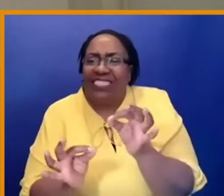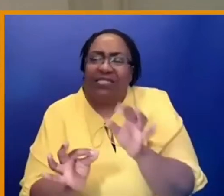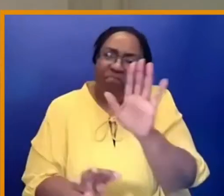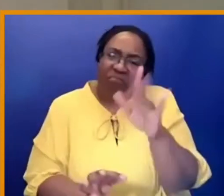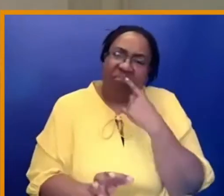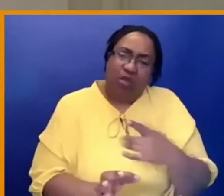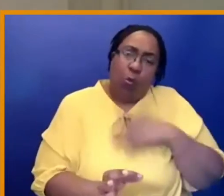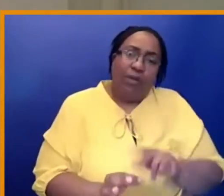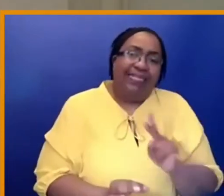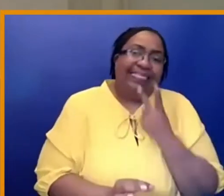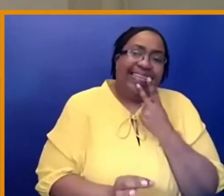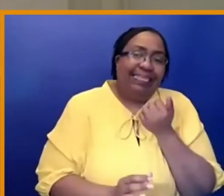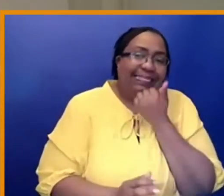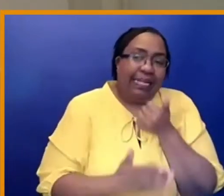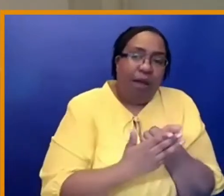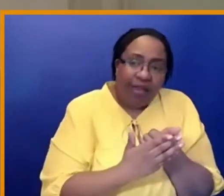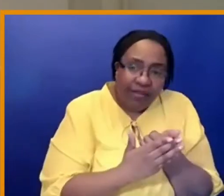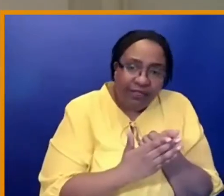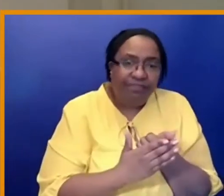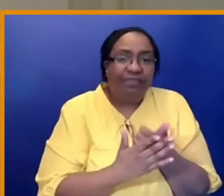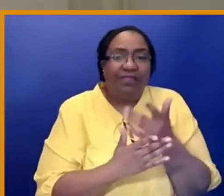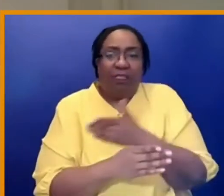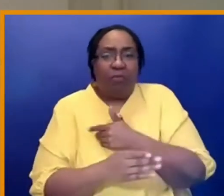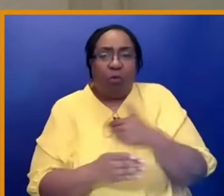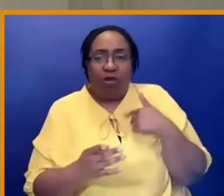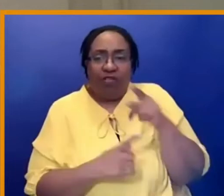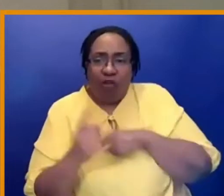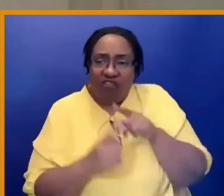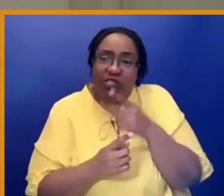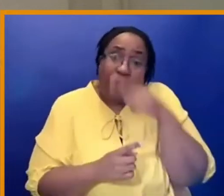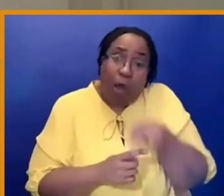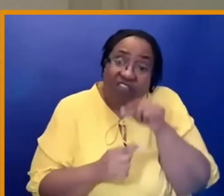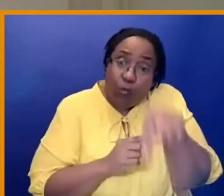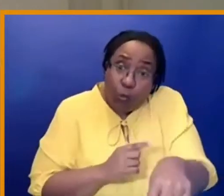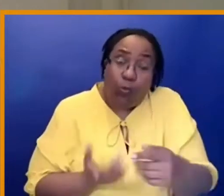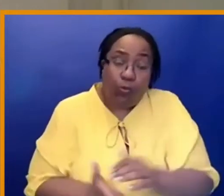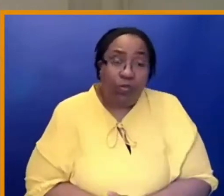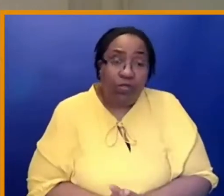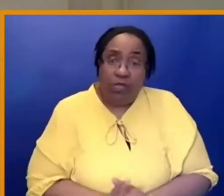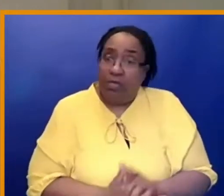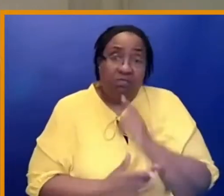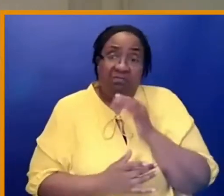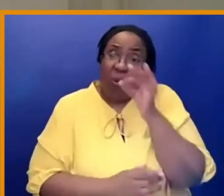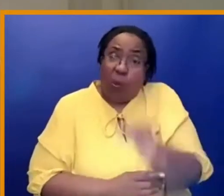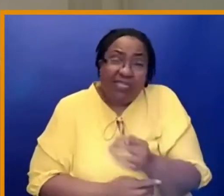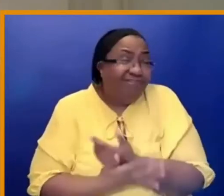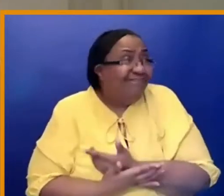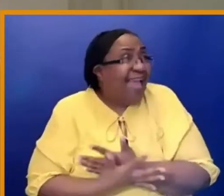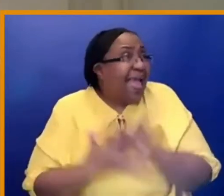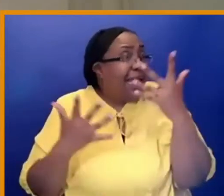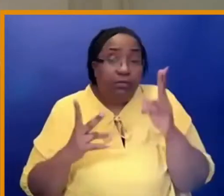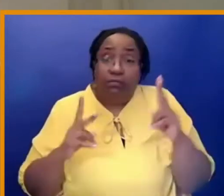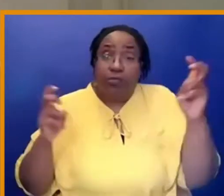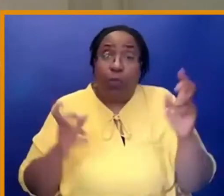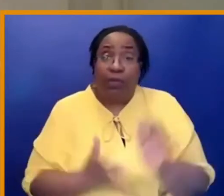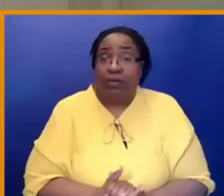afternoon, preceding the report session in which the report's taken. And this can be questions on any topic, not just on issues that have arisen after